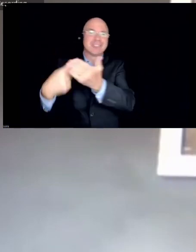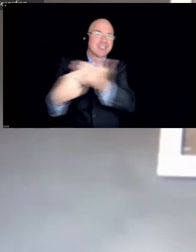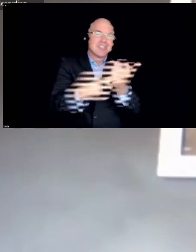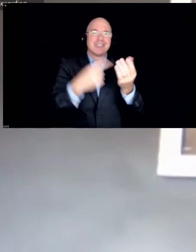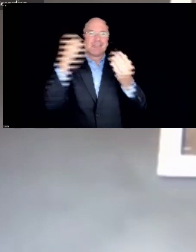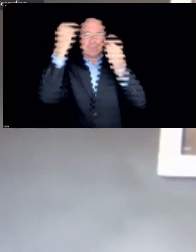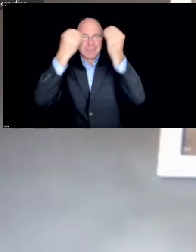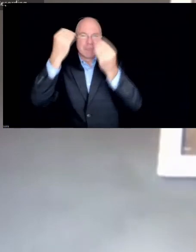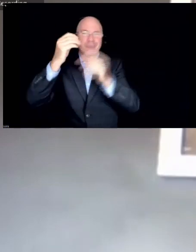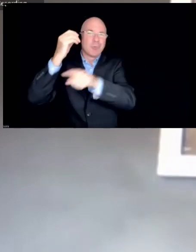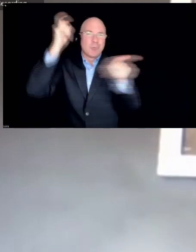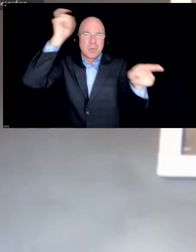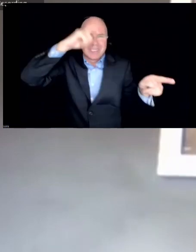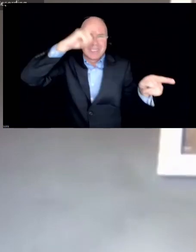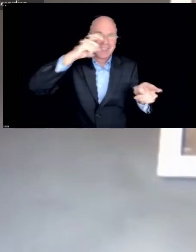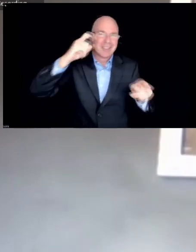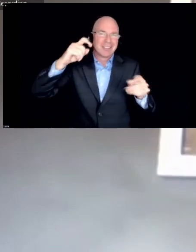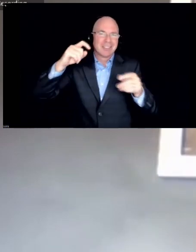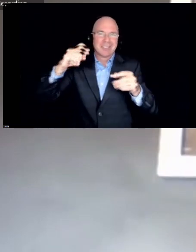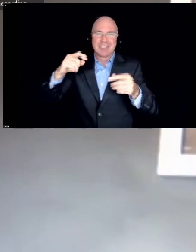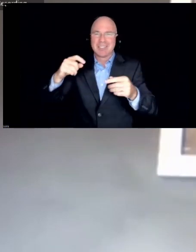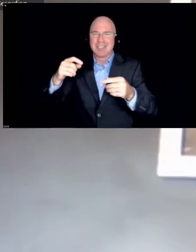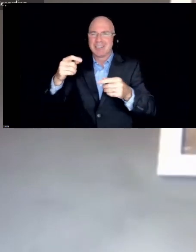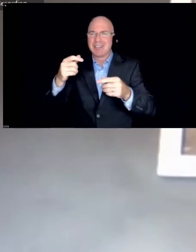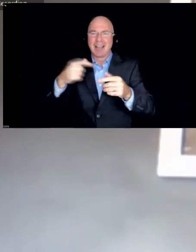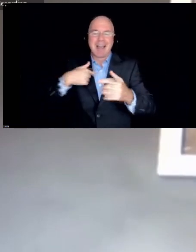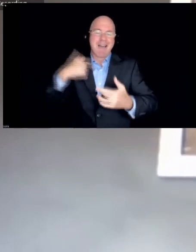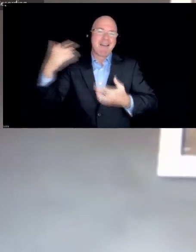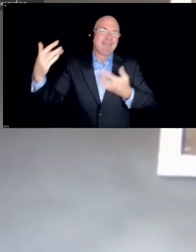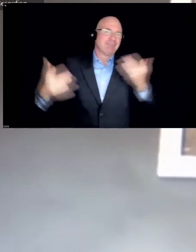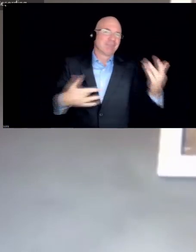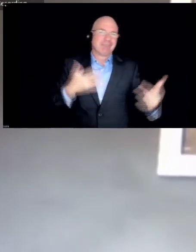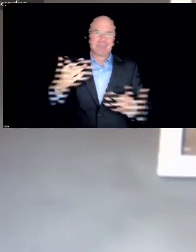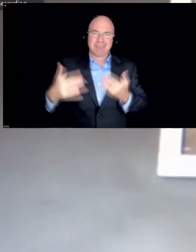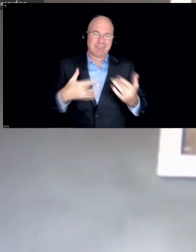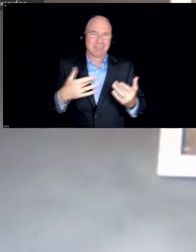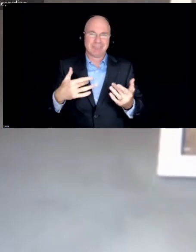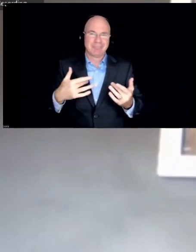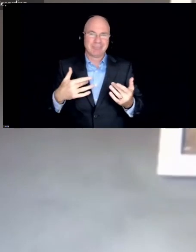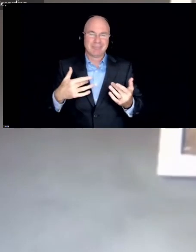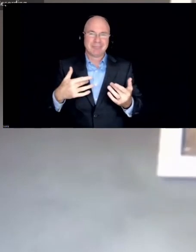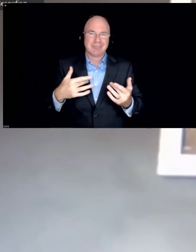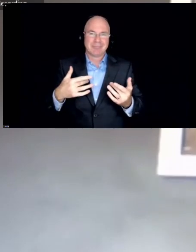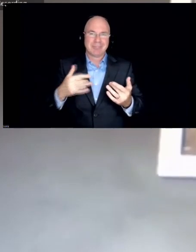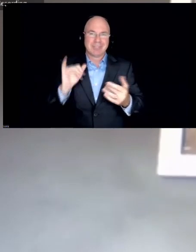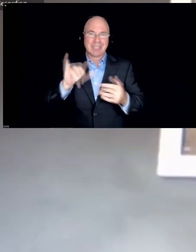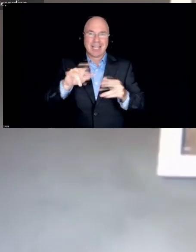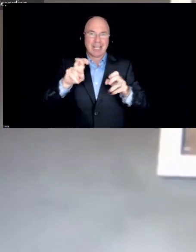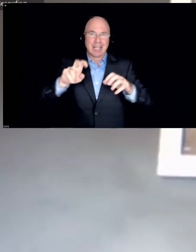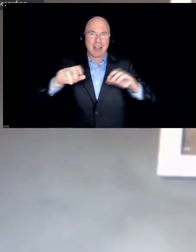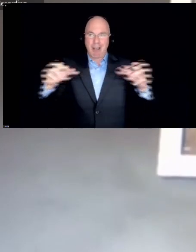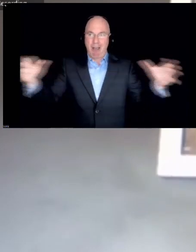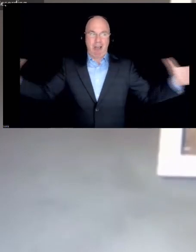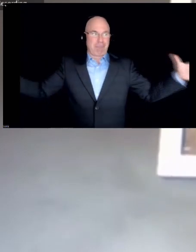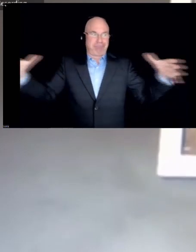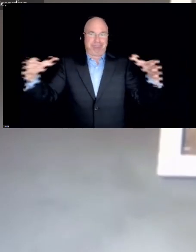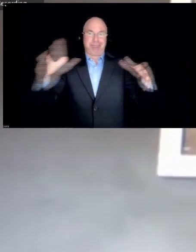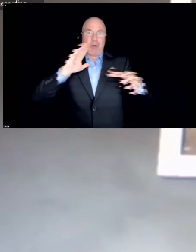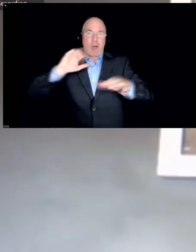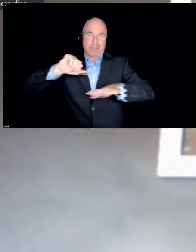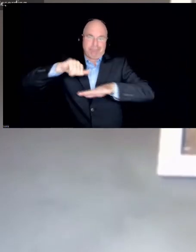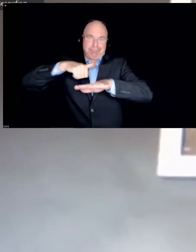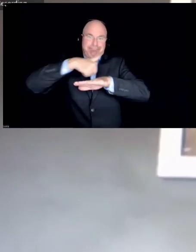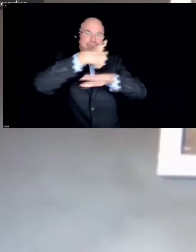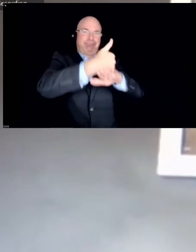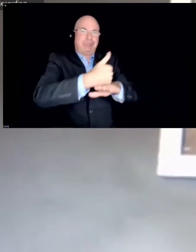and the wisdom, and very excited to embark on this co-creation of the Scarborough National